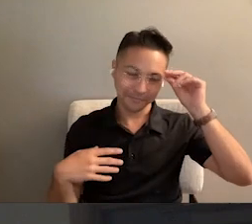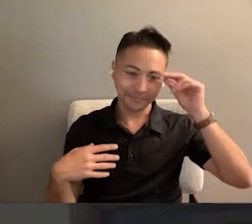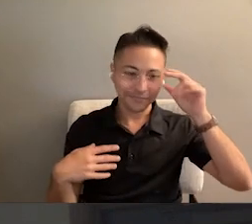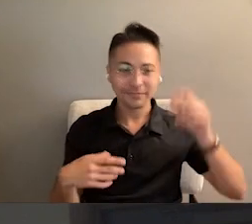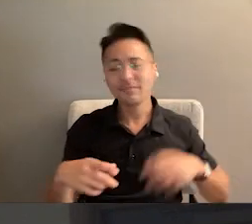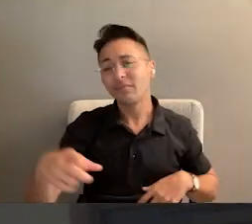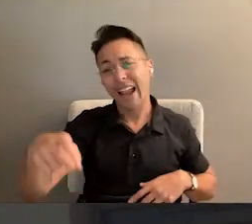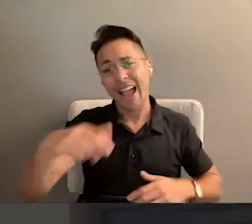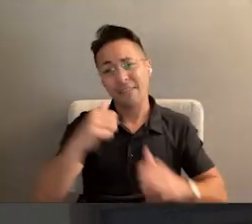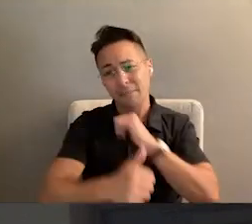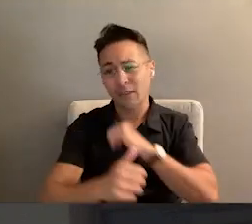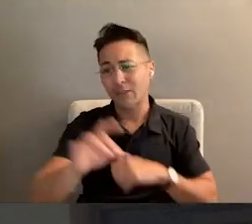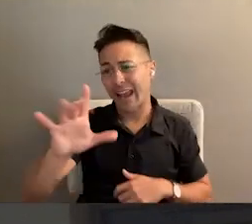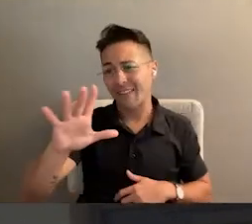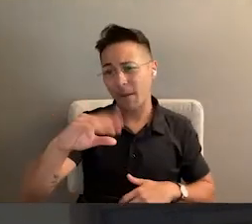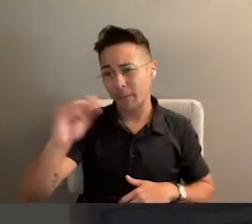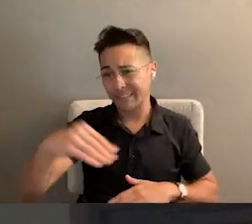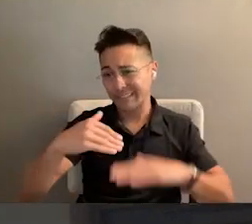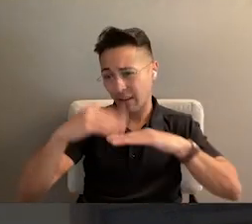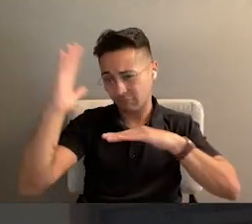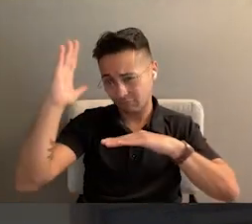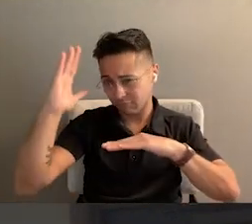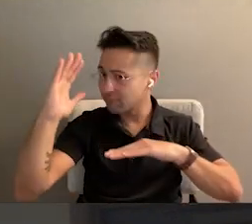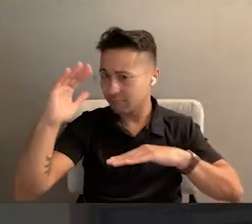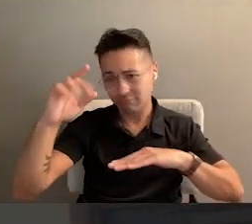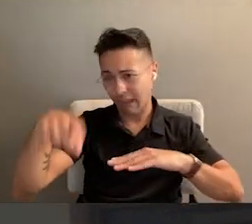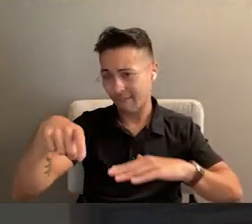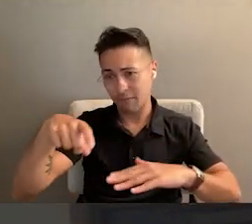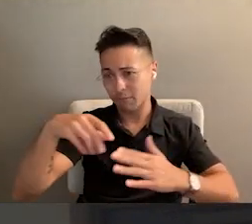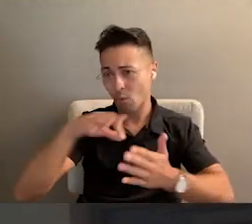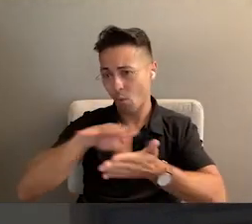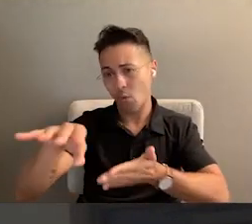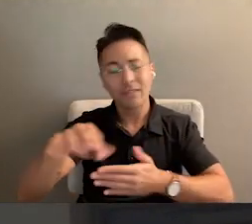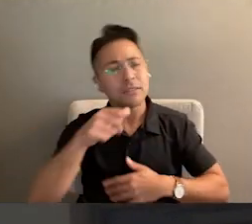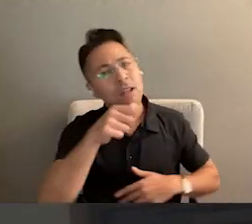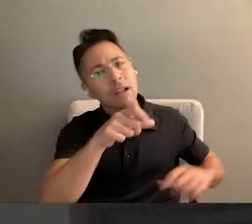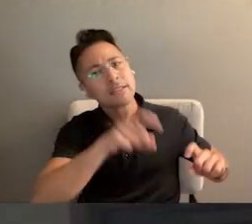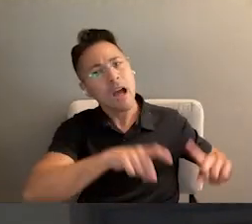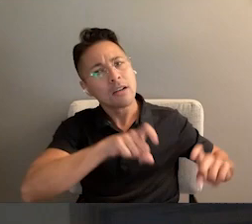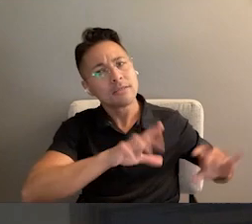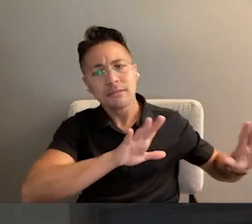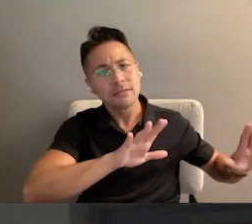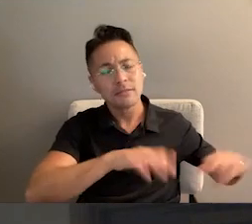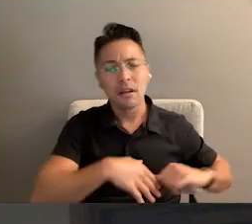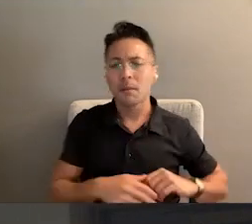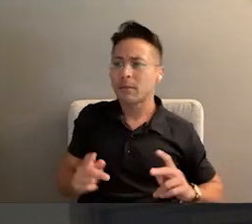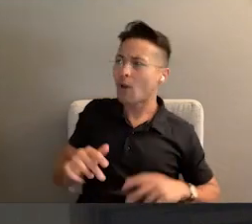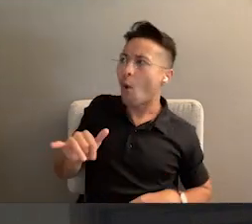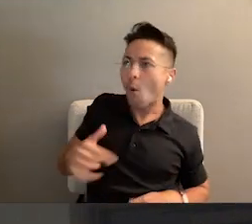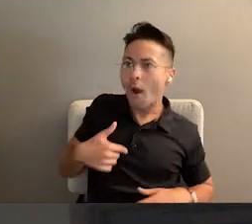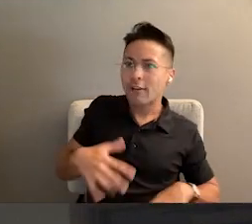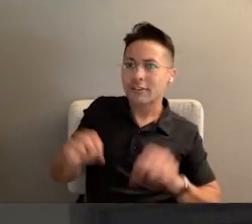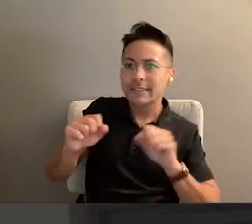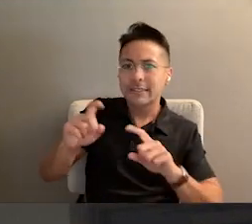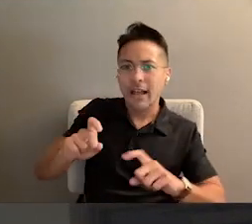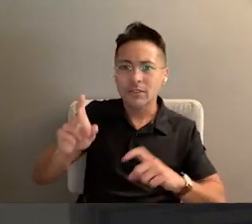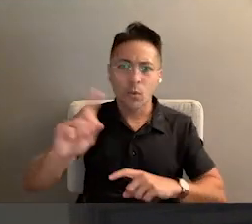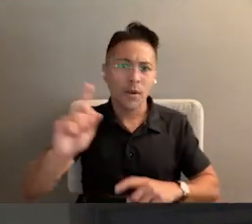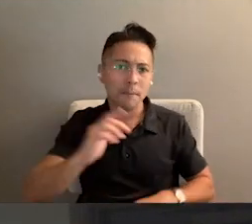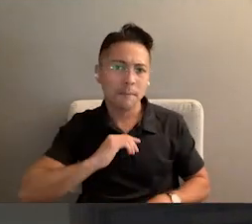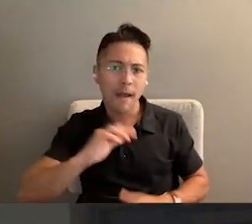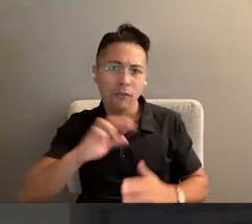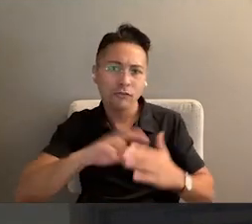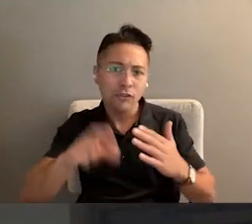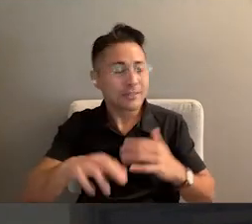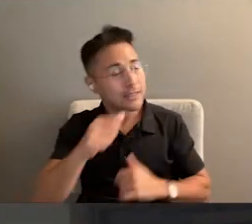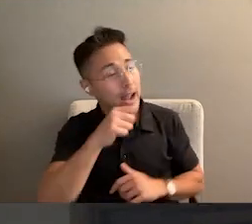on the other end of the microphone, on the other end of the camera. You have to pass it with 85% or better. Now, it's not a test. People